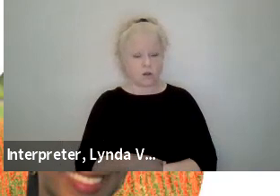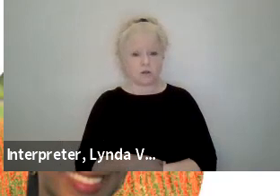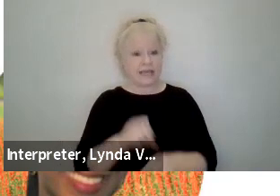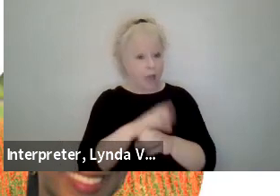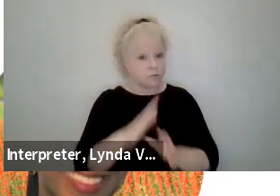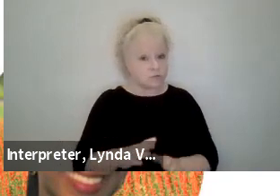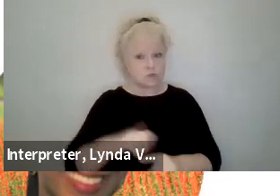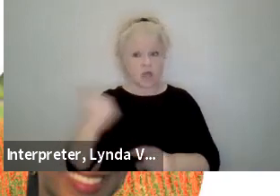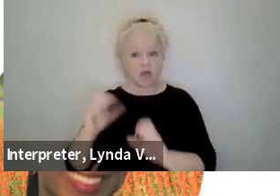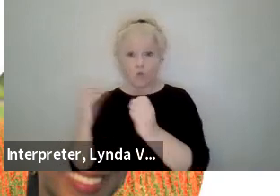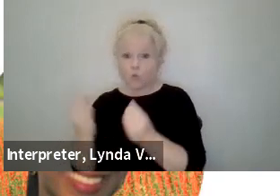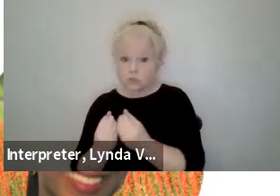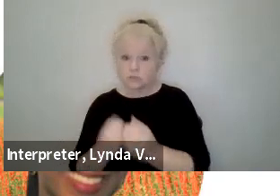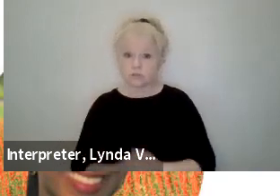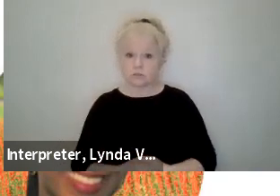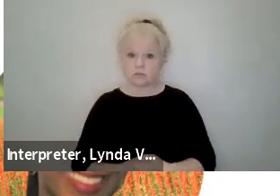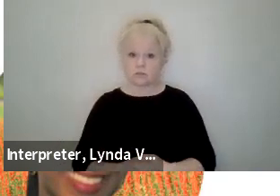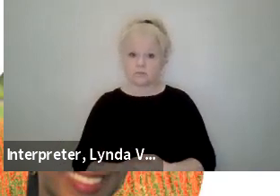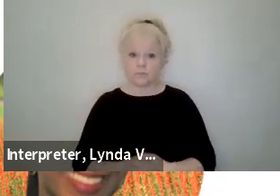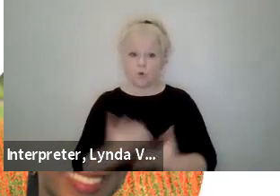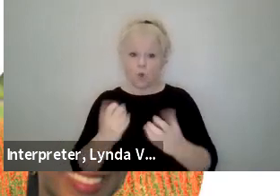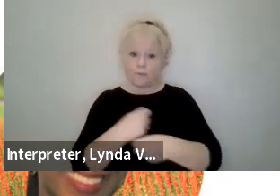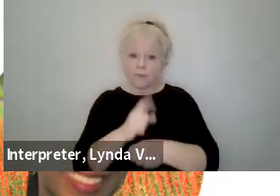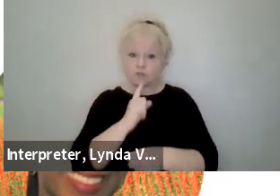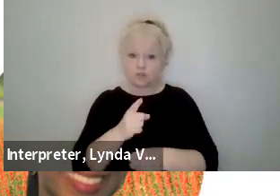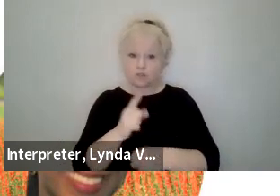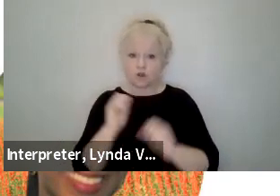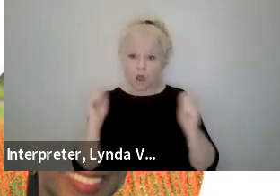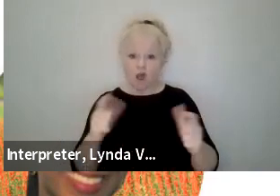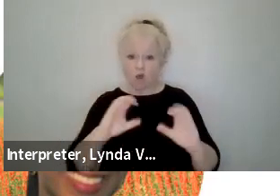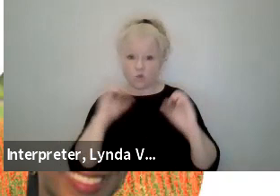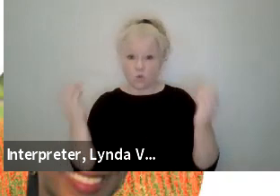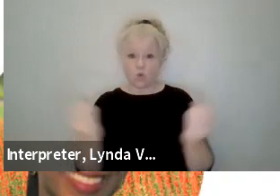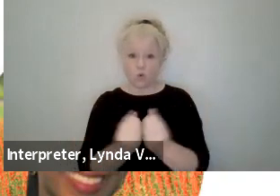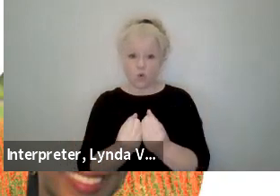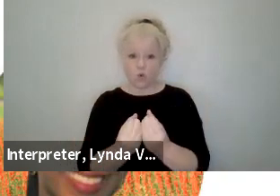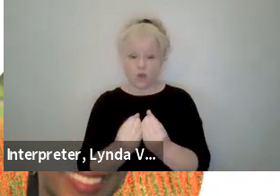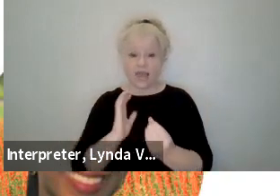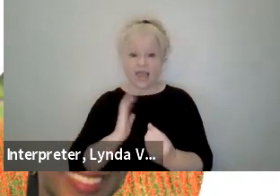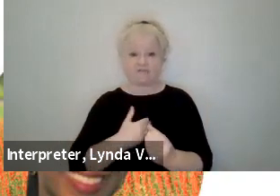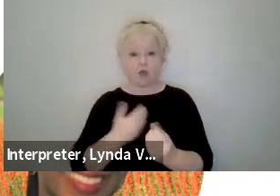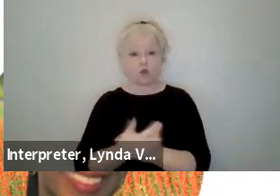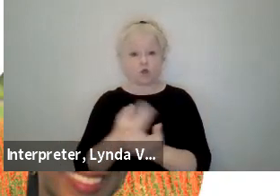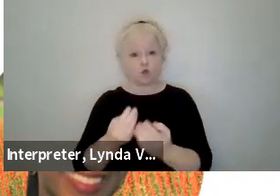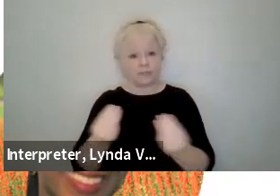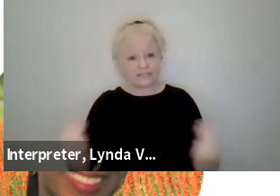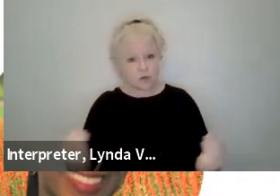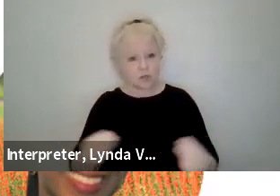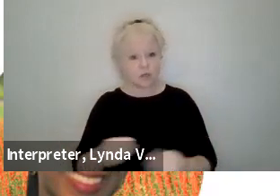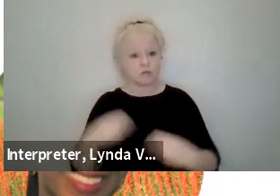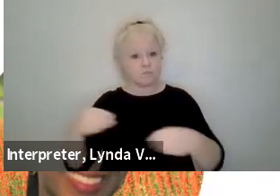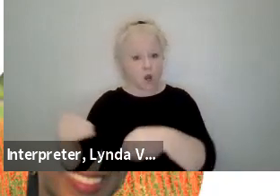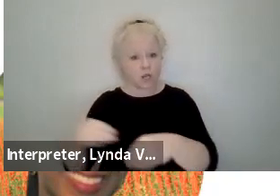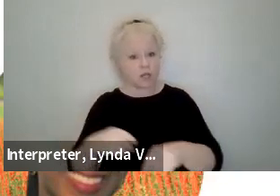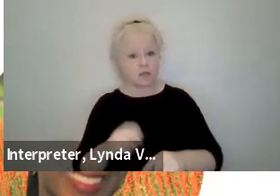and other organizations. We will make sure all of these organizations have our updated marketing materials and that these materials